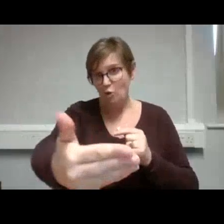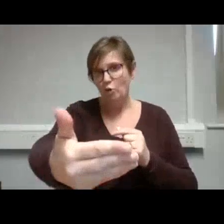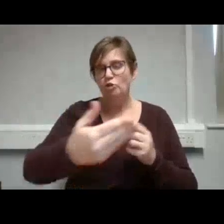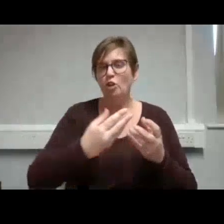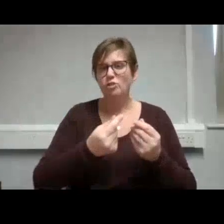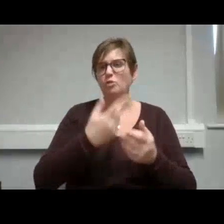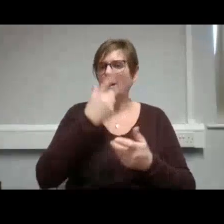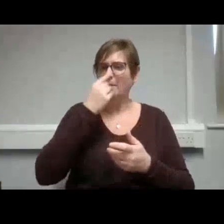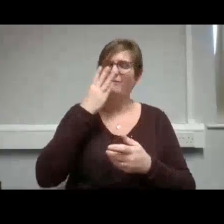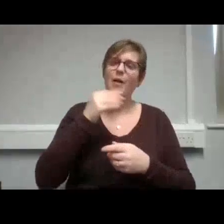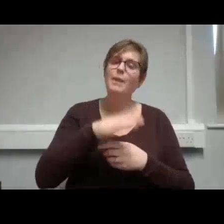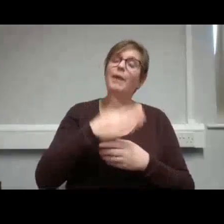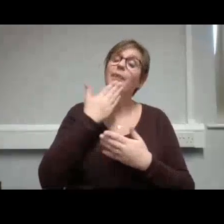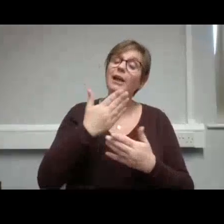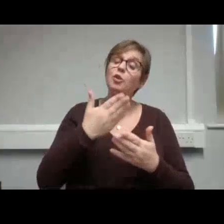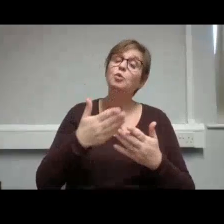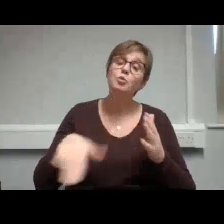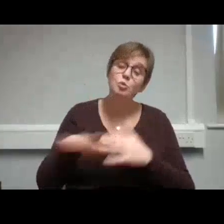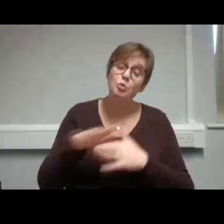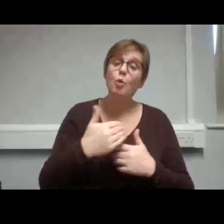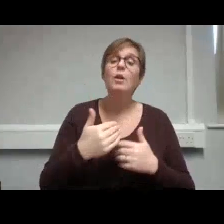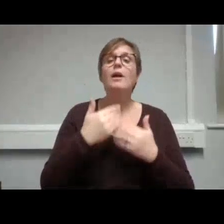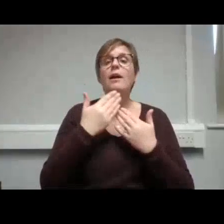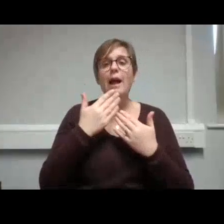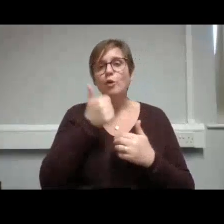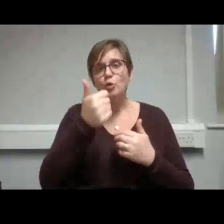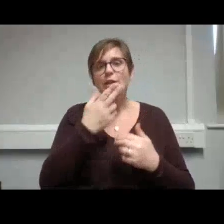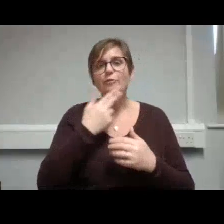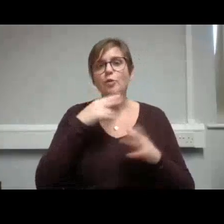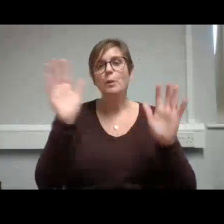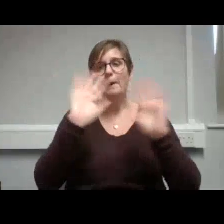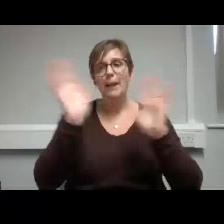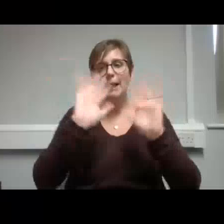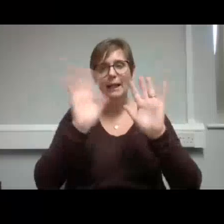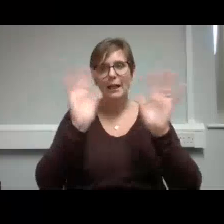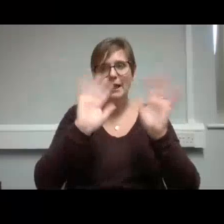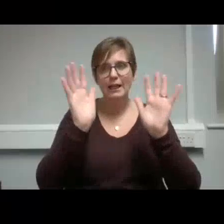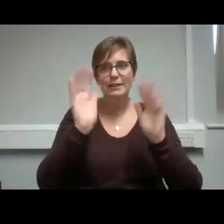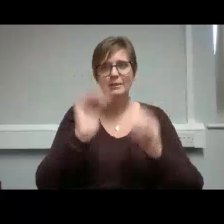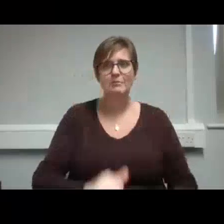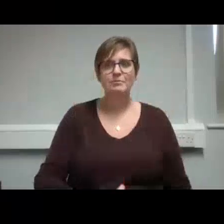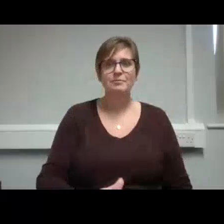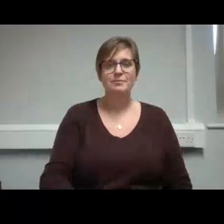much to all, and have a great afternoon. Bye-bye.